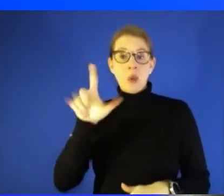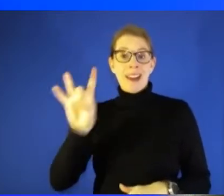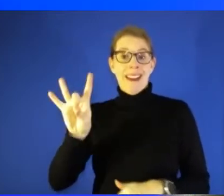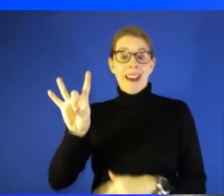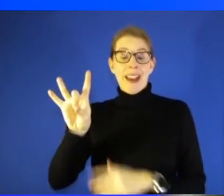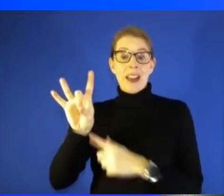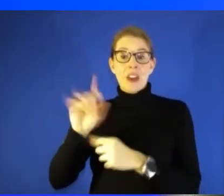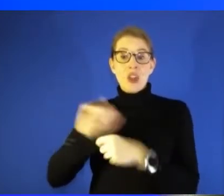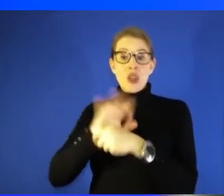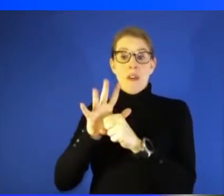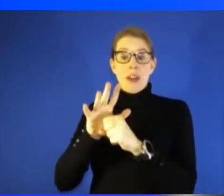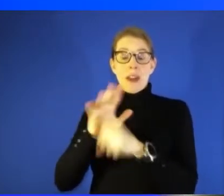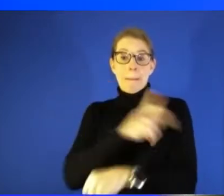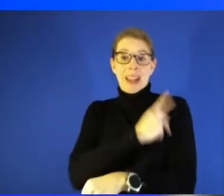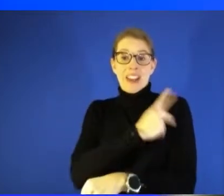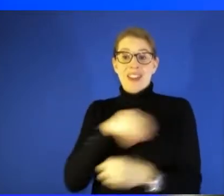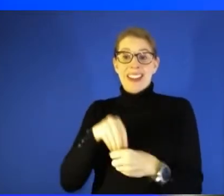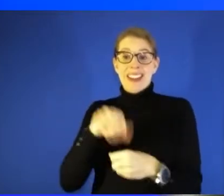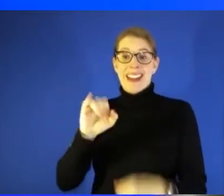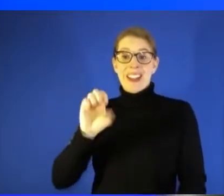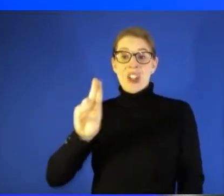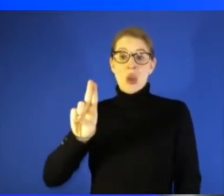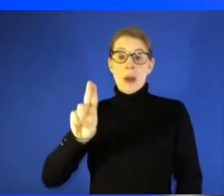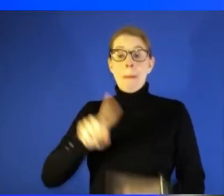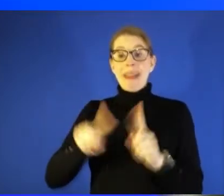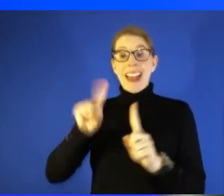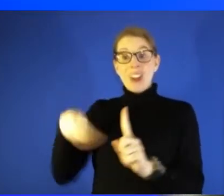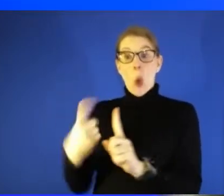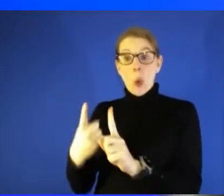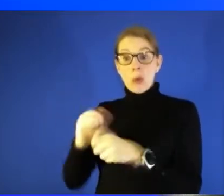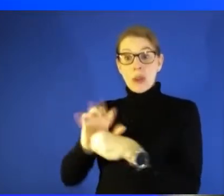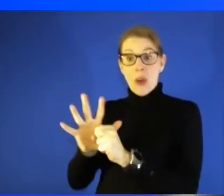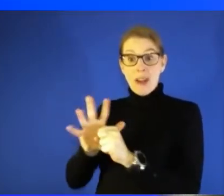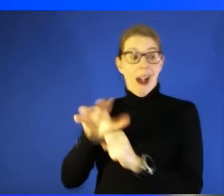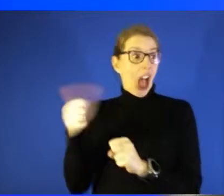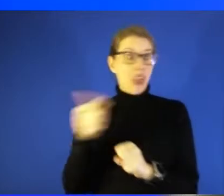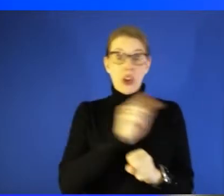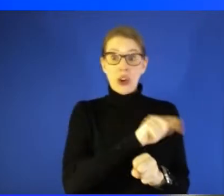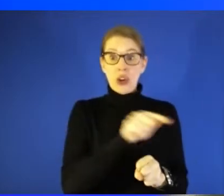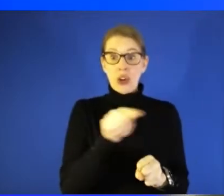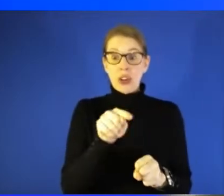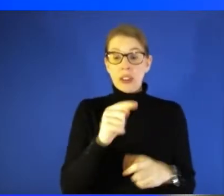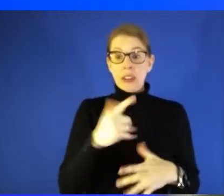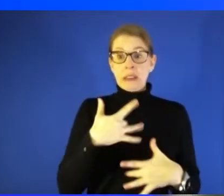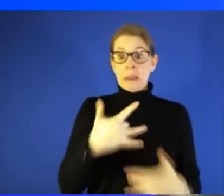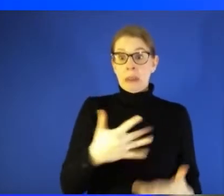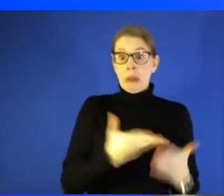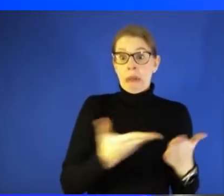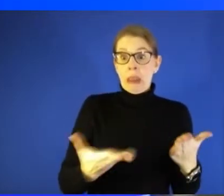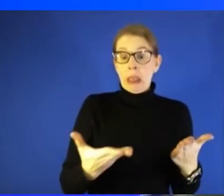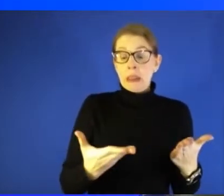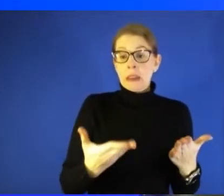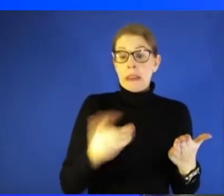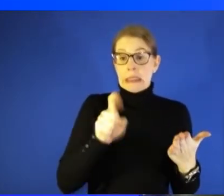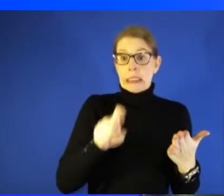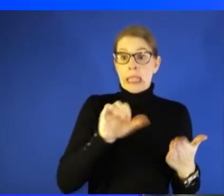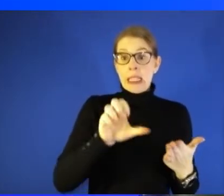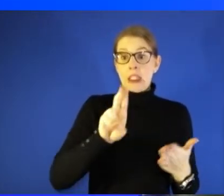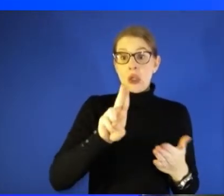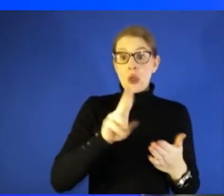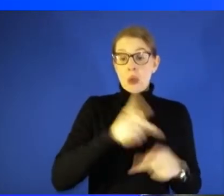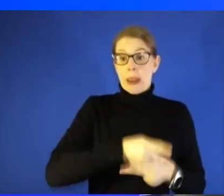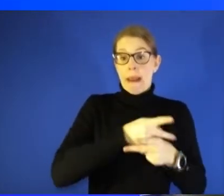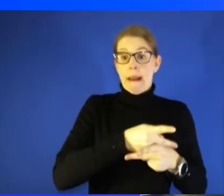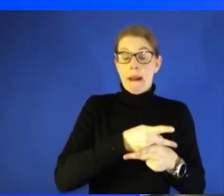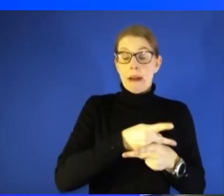patients in the ICU, but that's just COVID. We've got all the other things that typically need ICU care in our hospital.